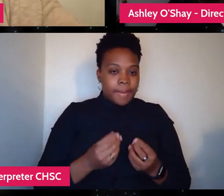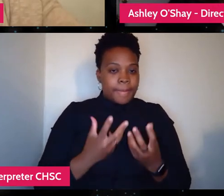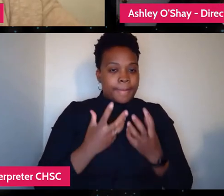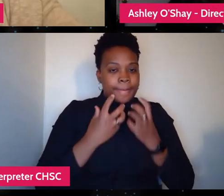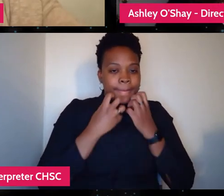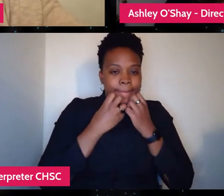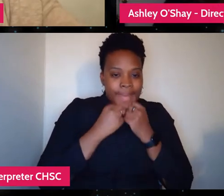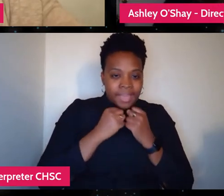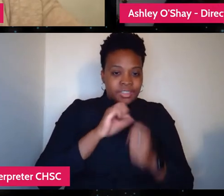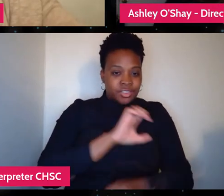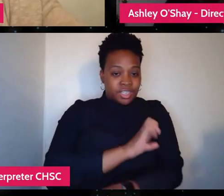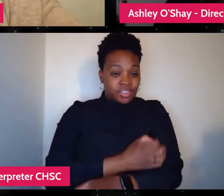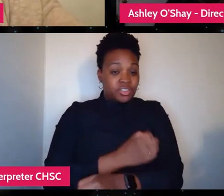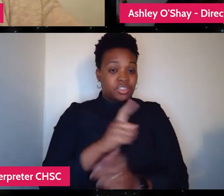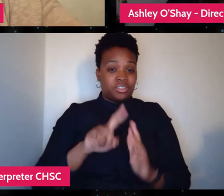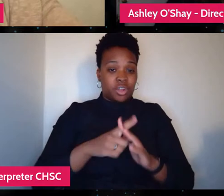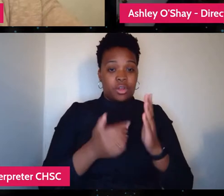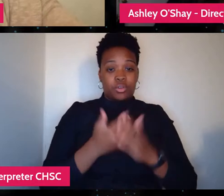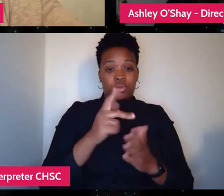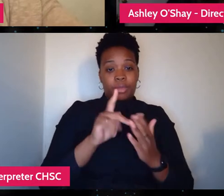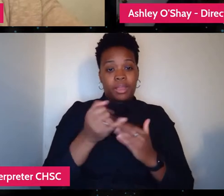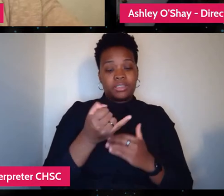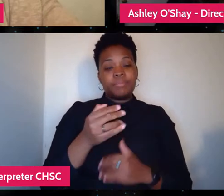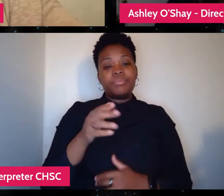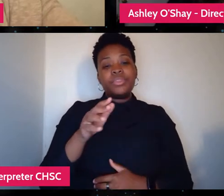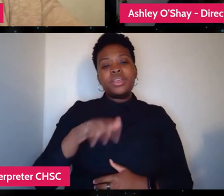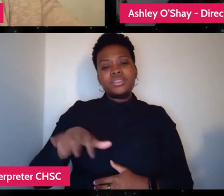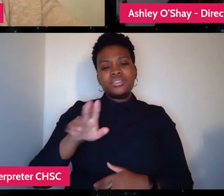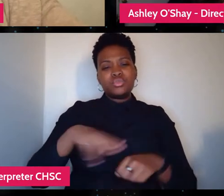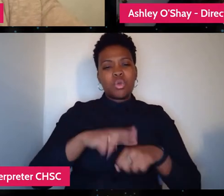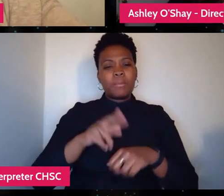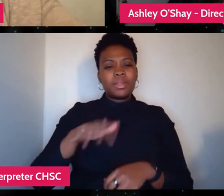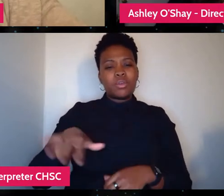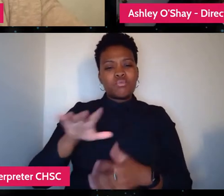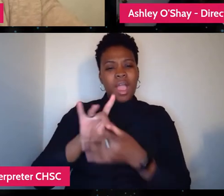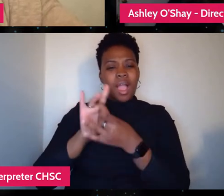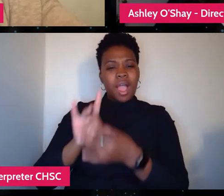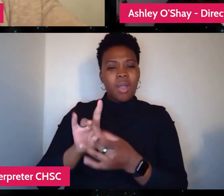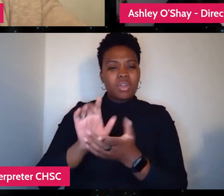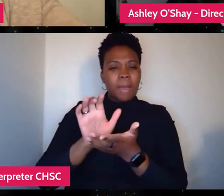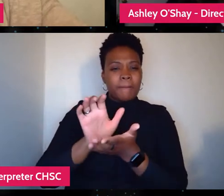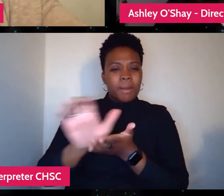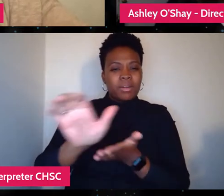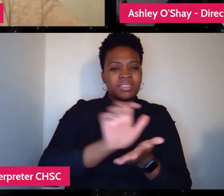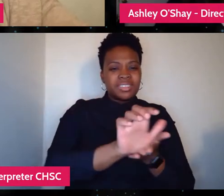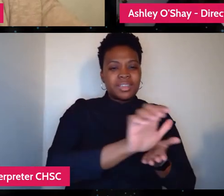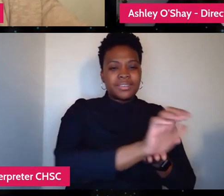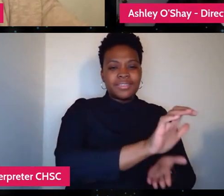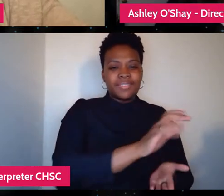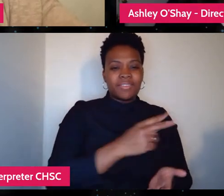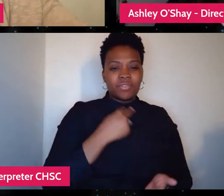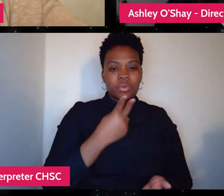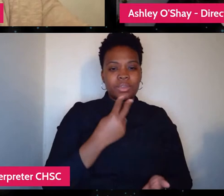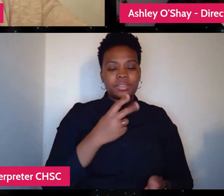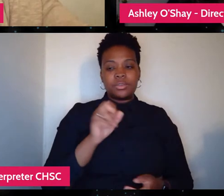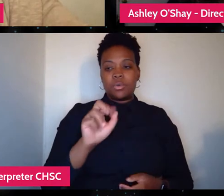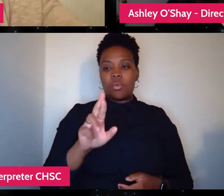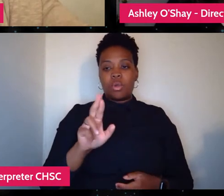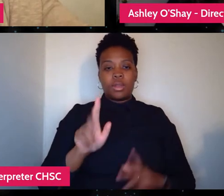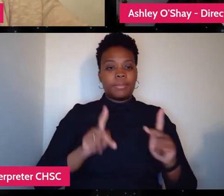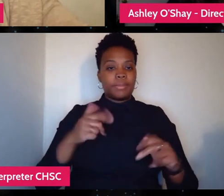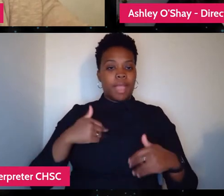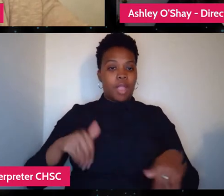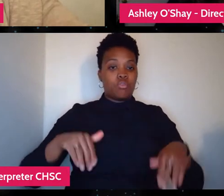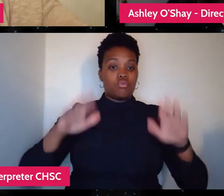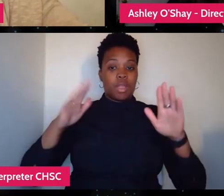project. And it's usually around marginalized voices or people that I grew up around in my community or